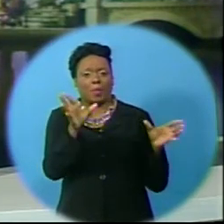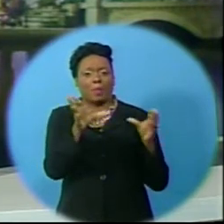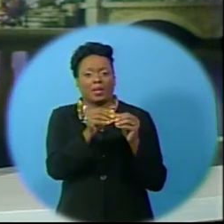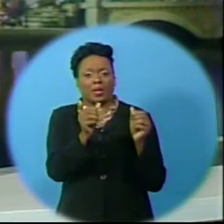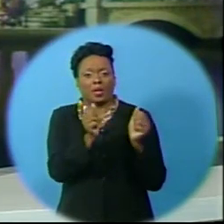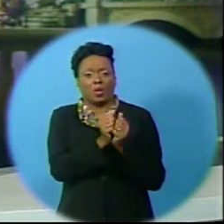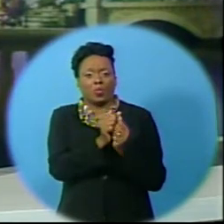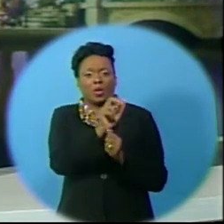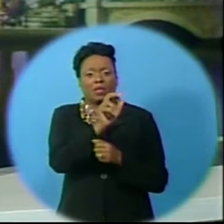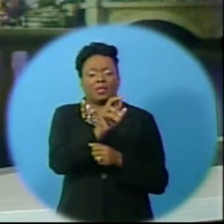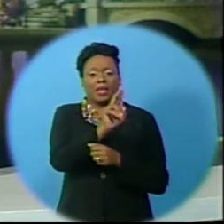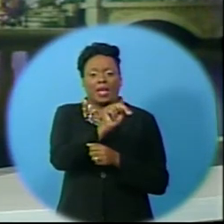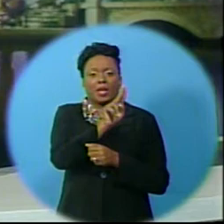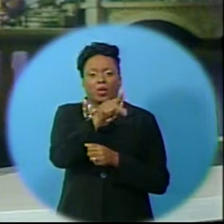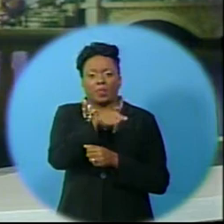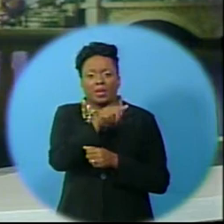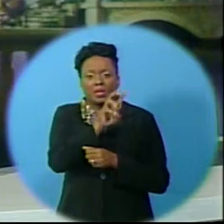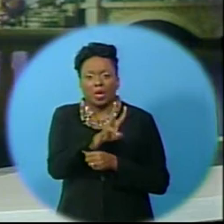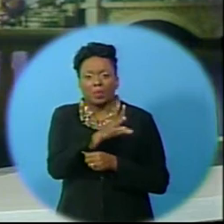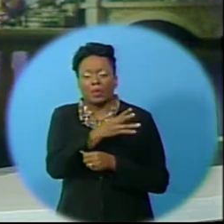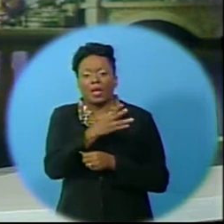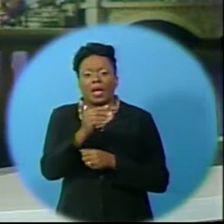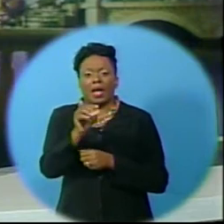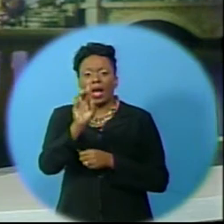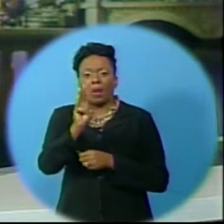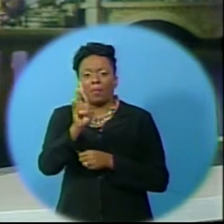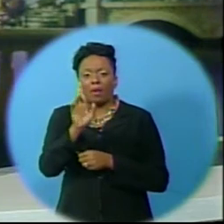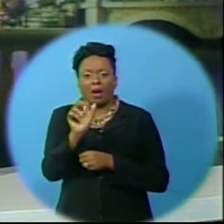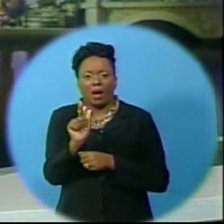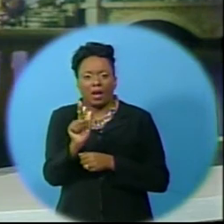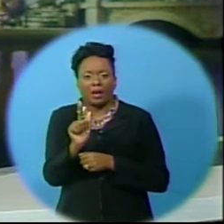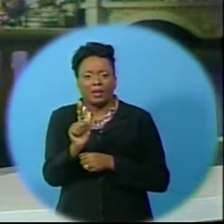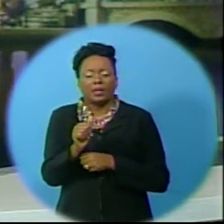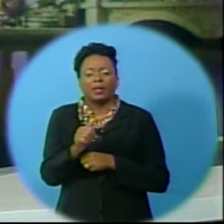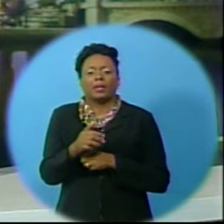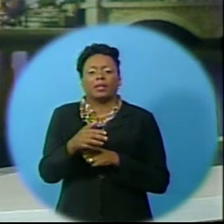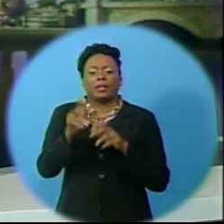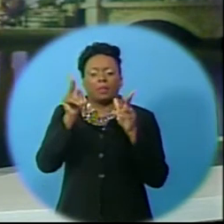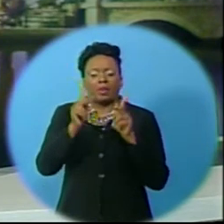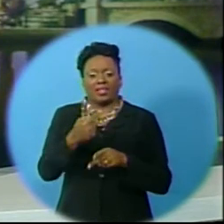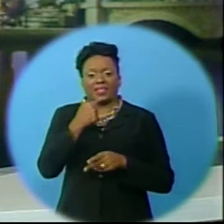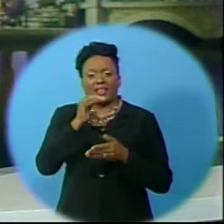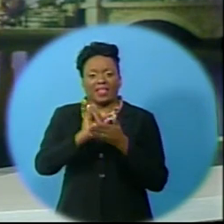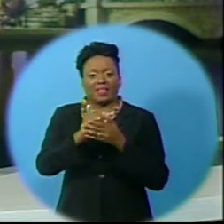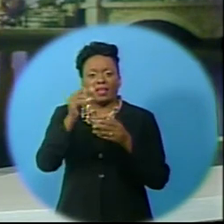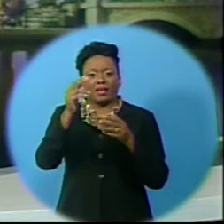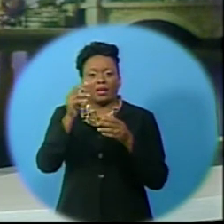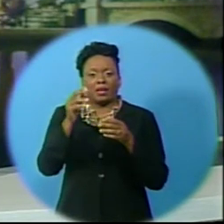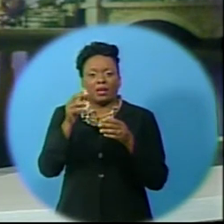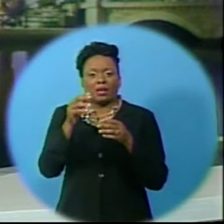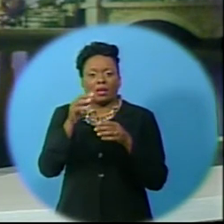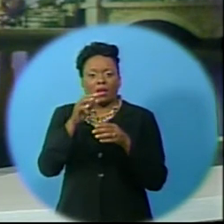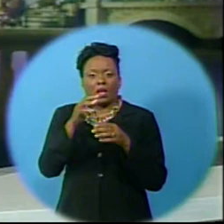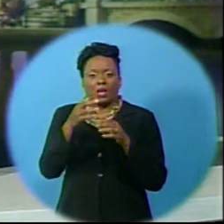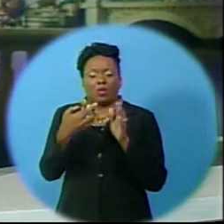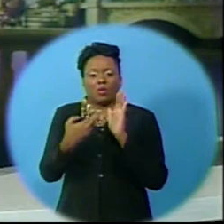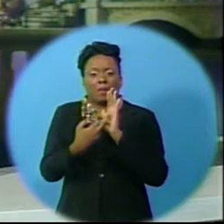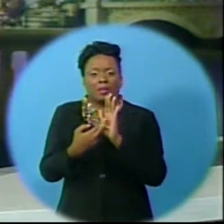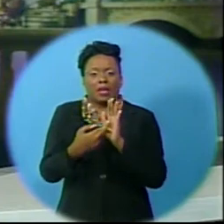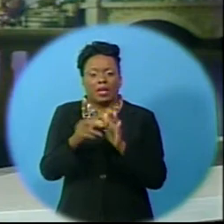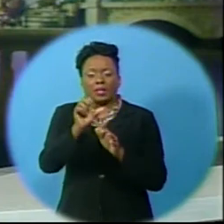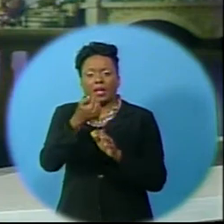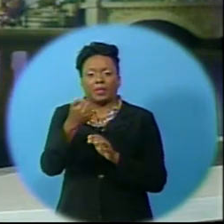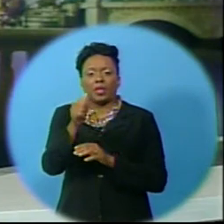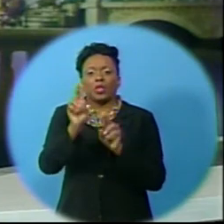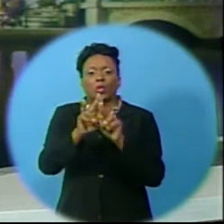Barbados Revenue Authority. He was responding directly to comments made by General Secretary of the Unity Workers Union, Caswell Franklin, who